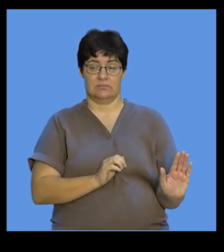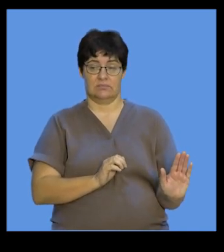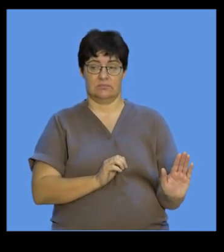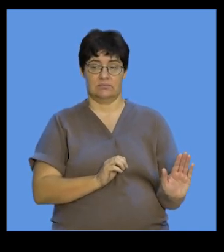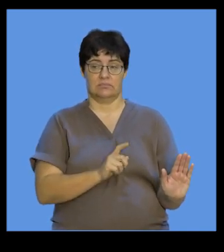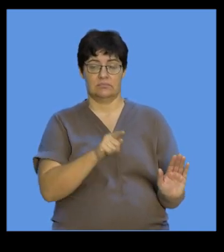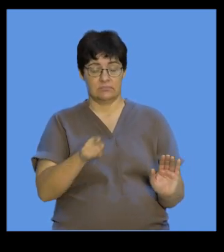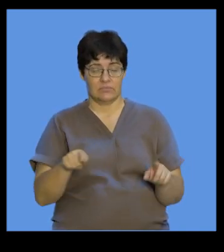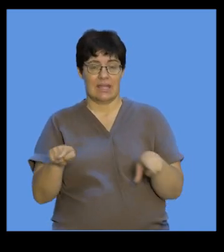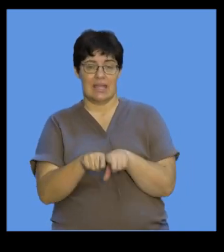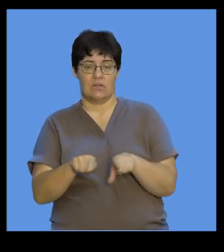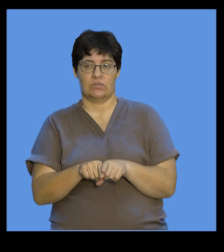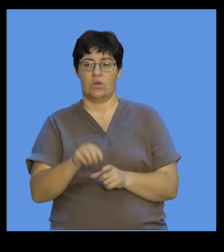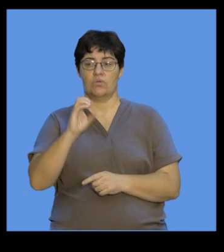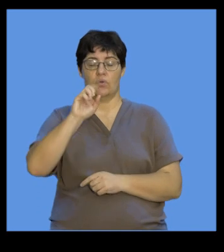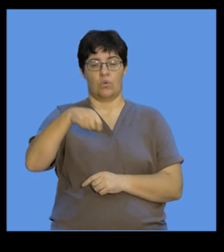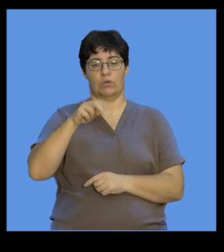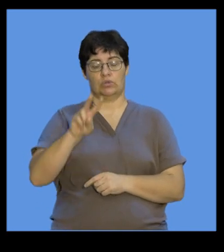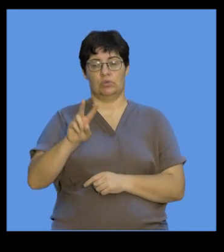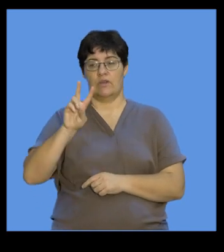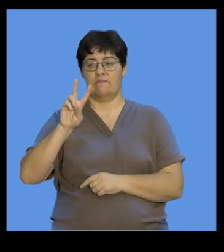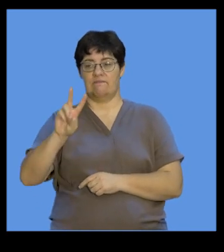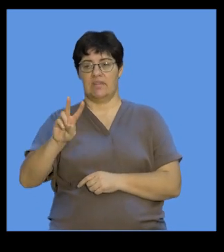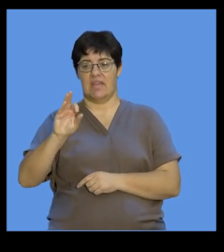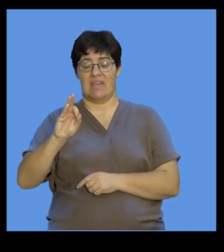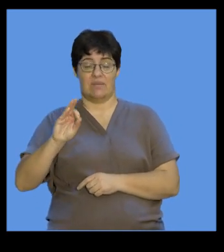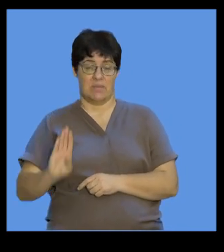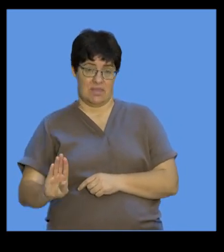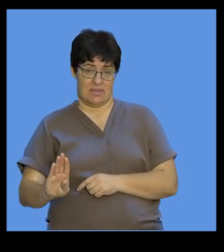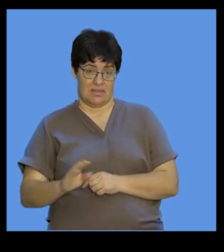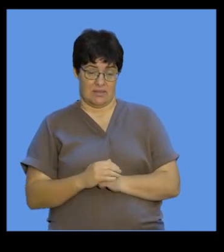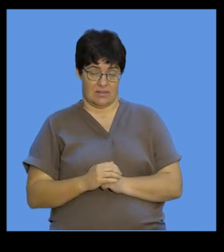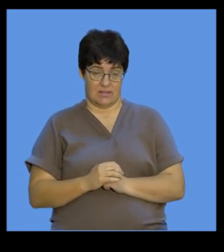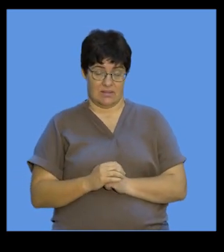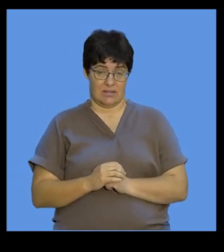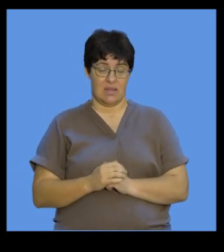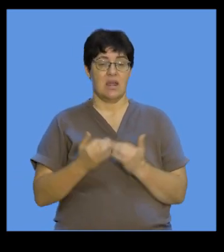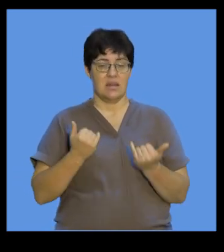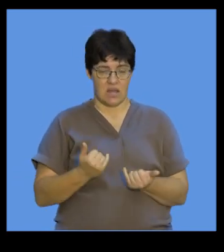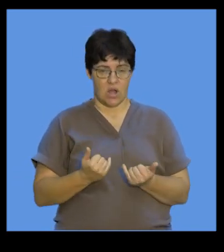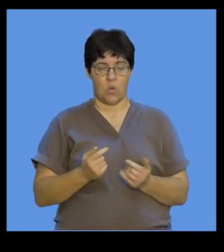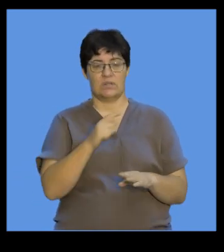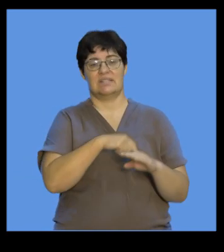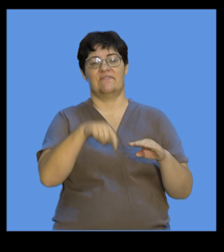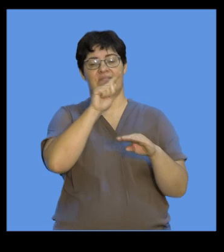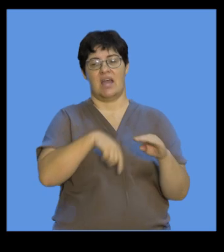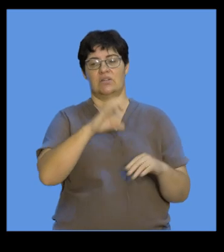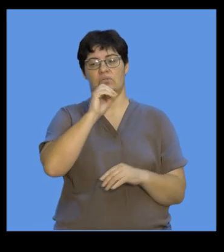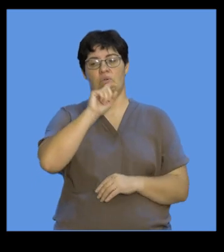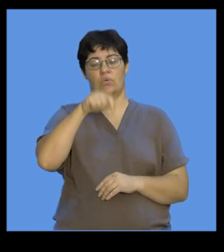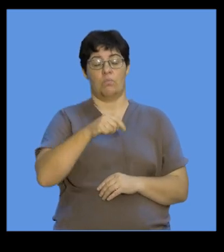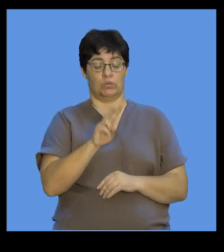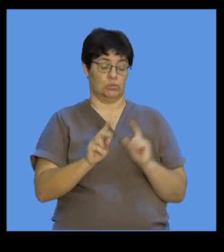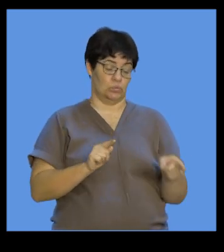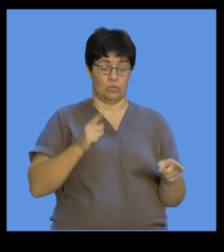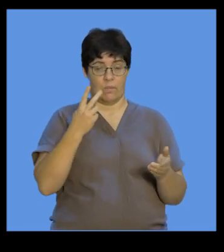That's equal to 0.2 times the velocity of B. So now I divide by 0.2 on both sides, so